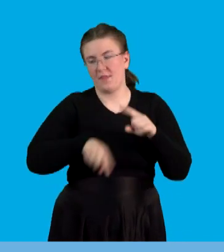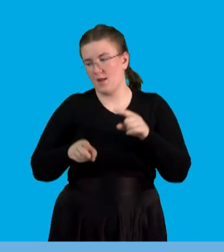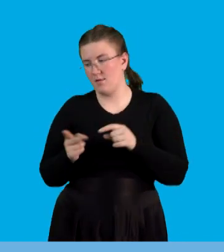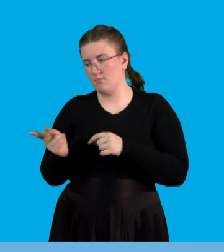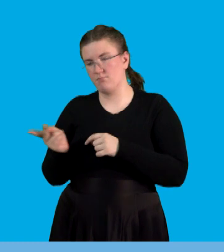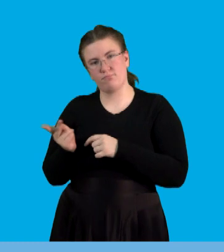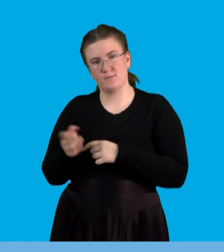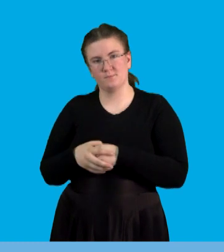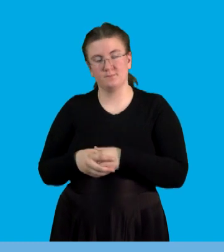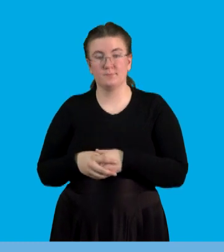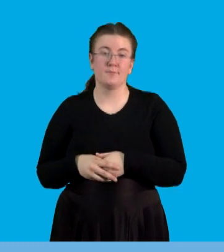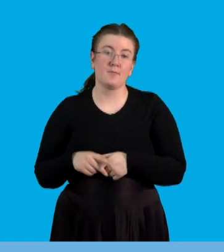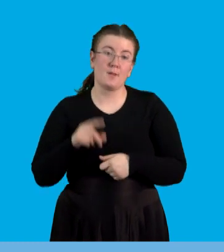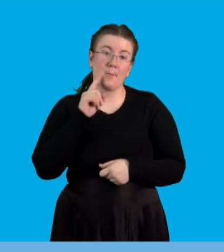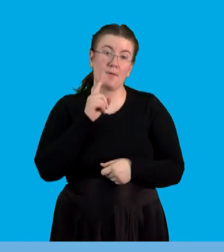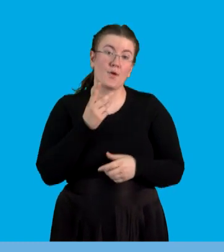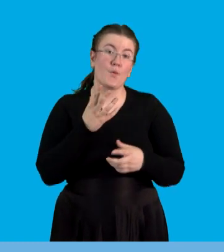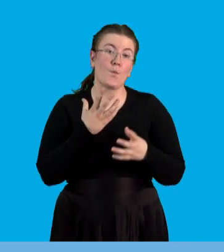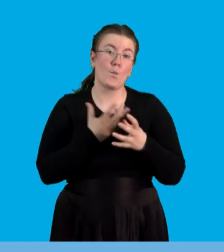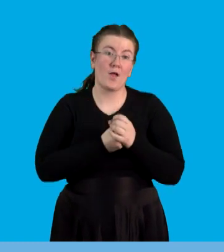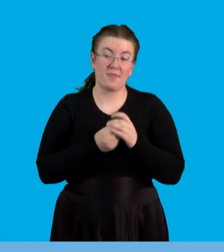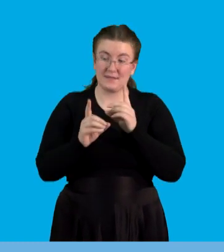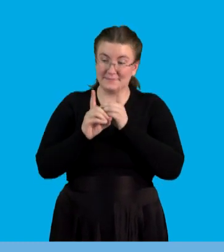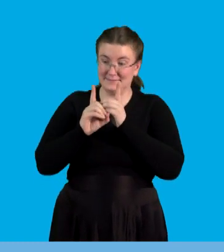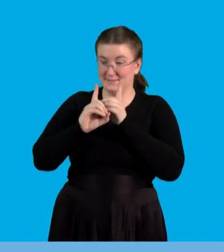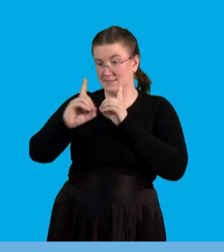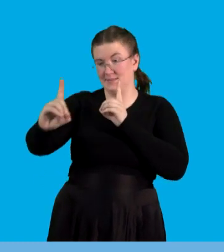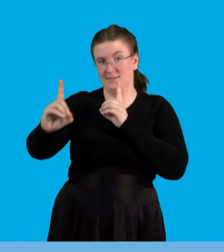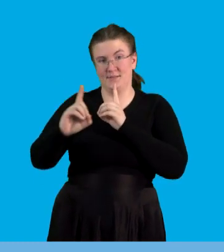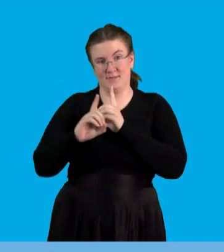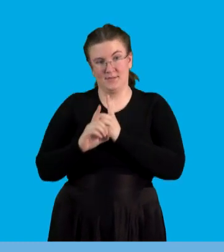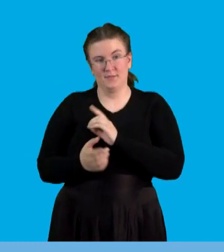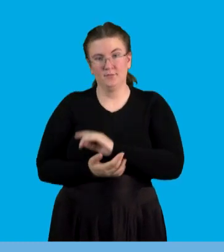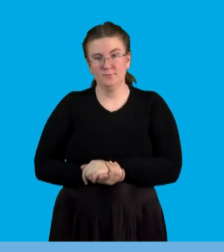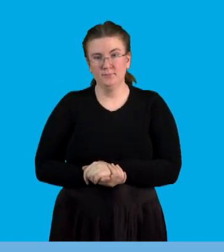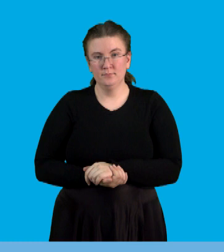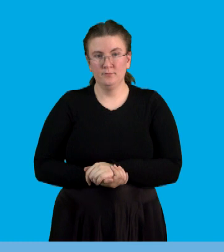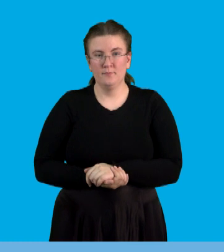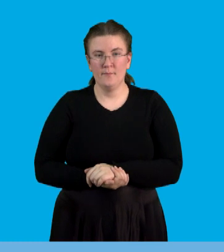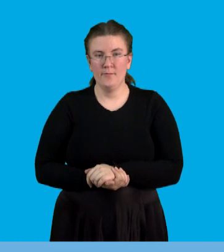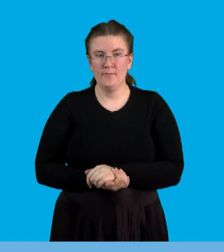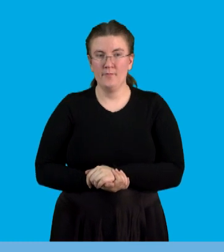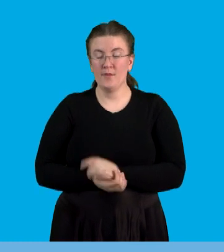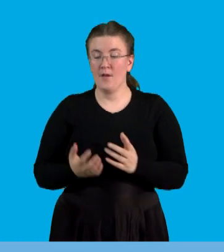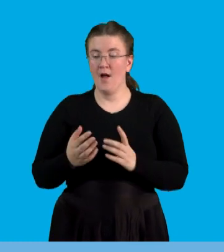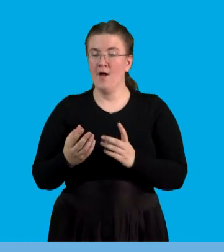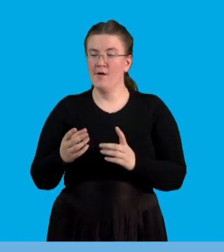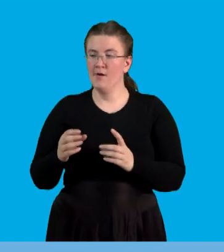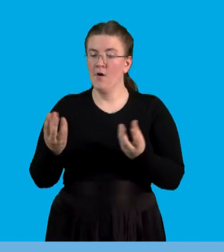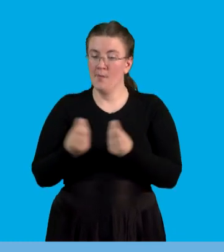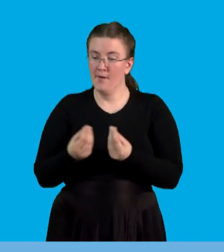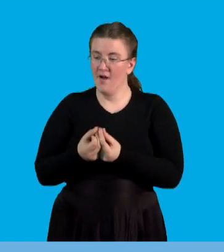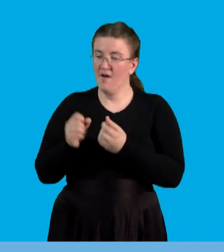than the force of attraction there. However, with regards to the distance, the further